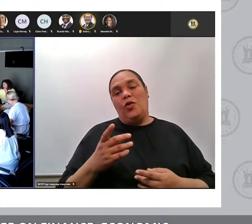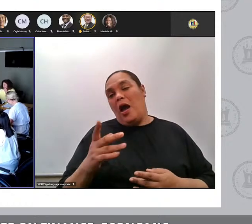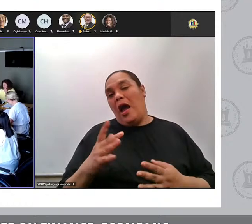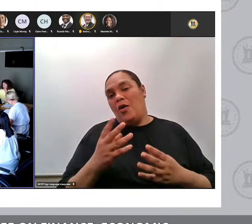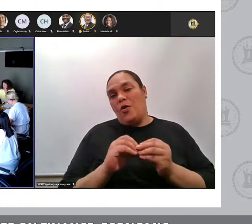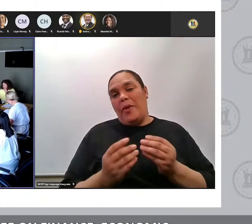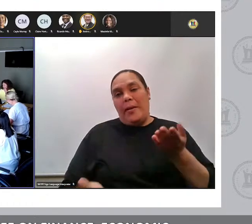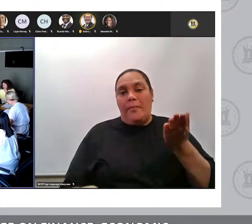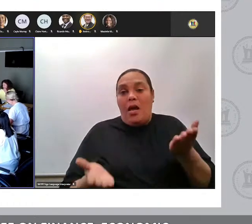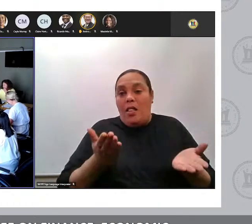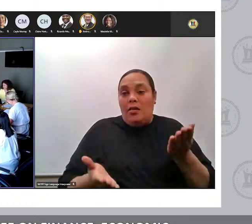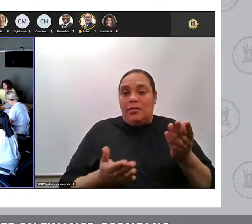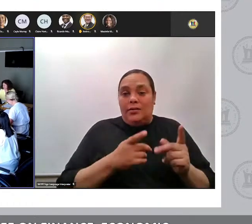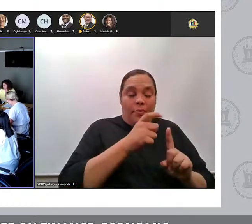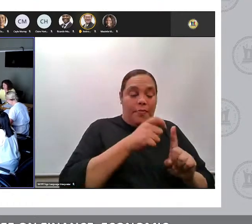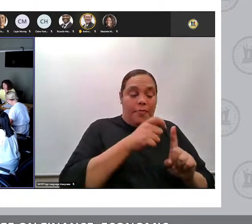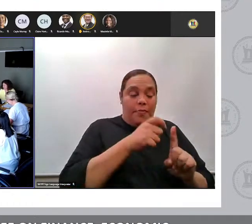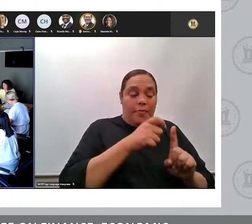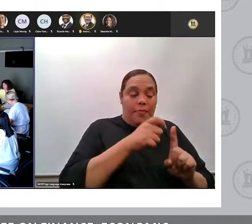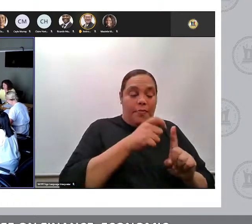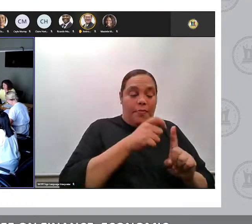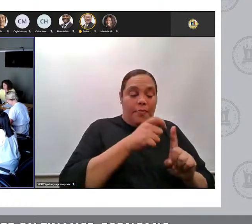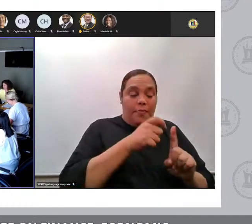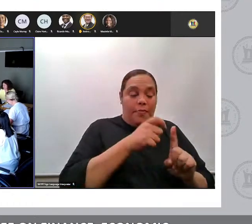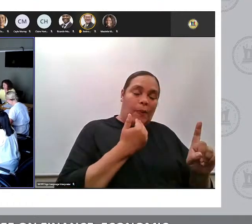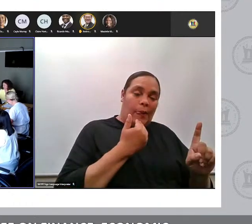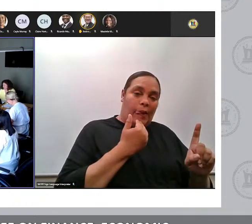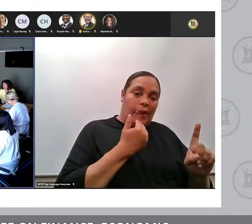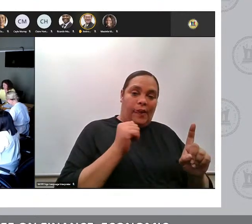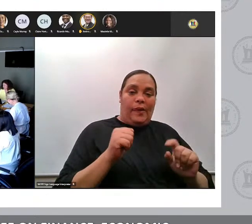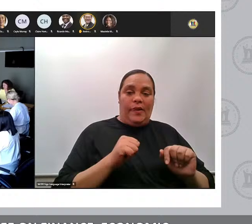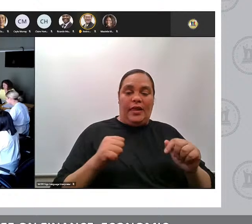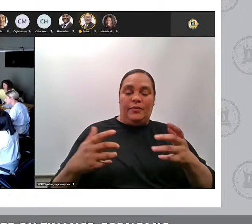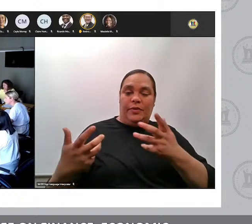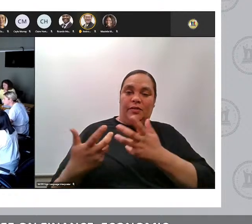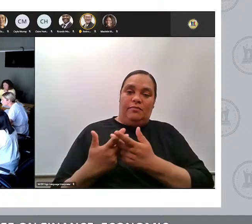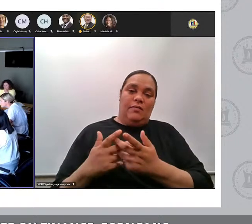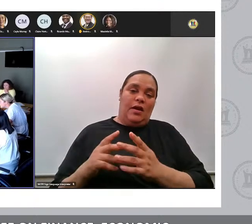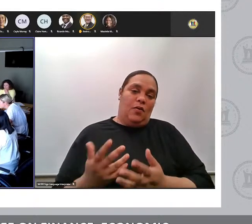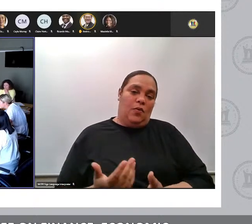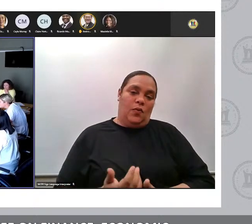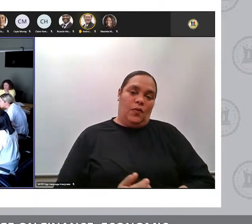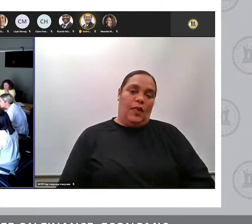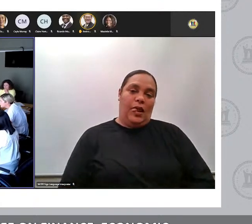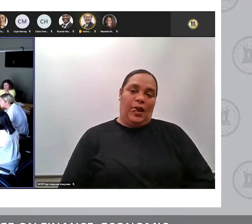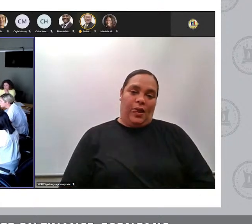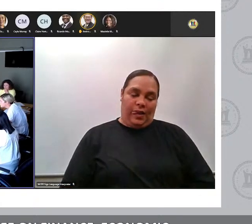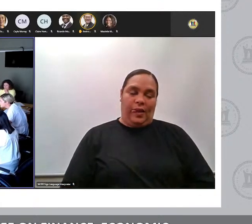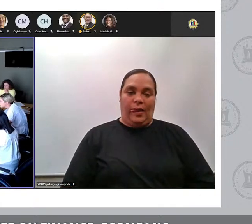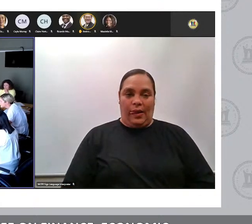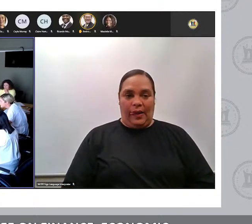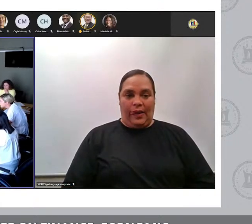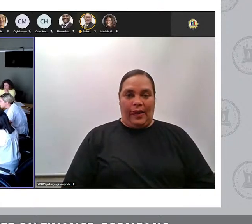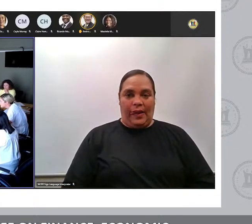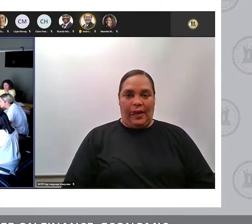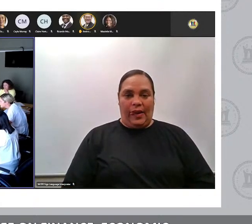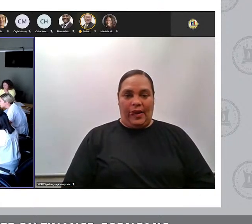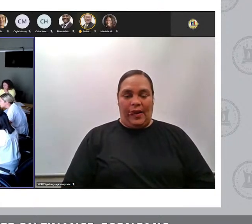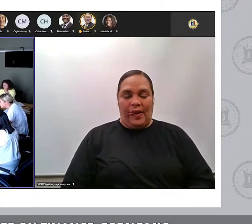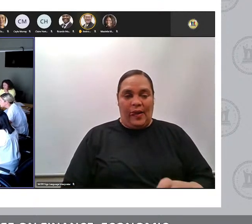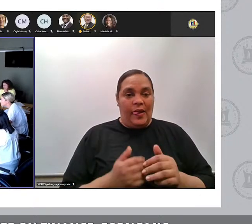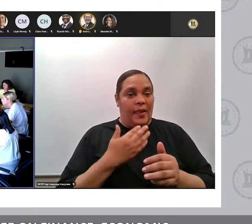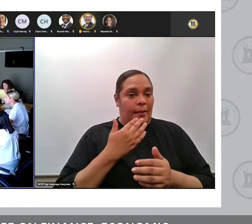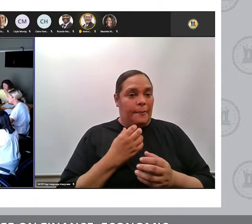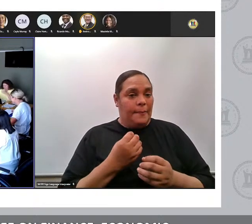create balance on somebody in that space? Thank you. Was there a follow-up,